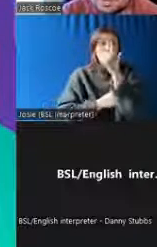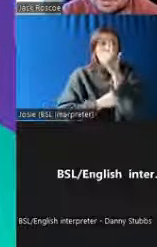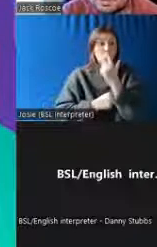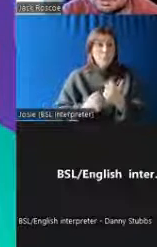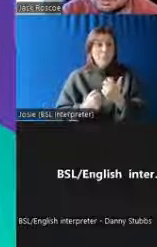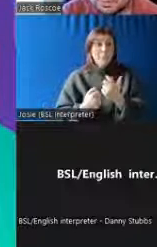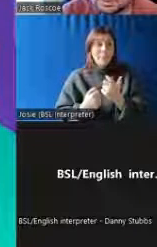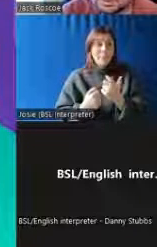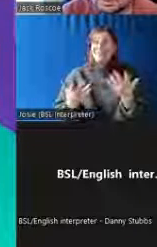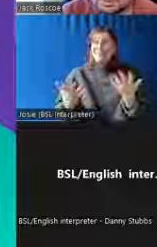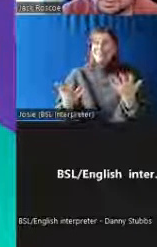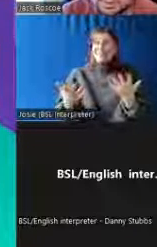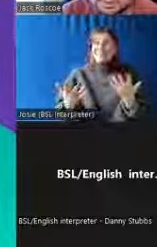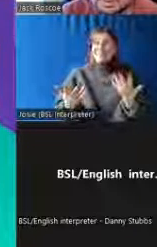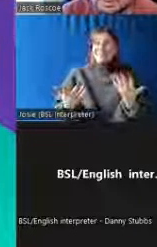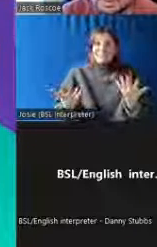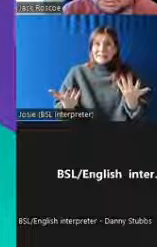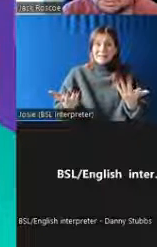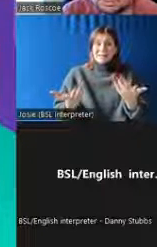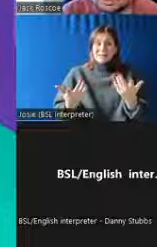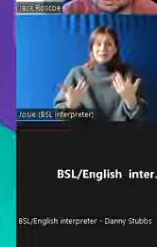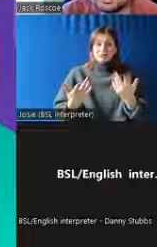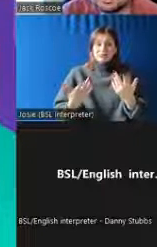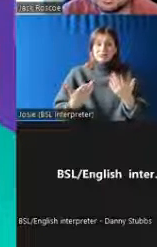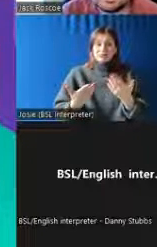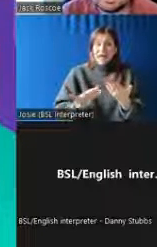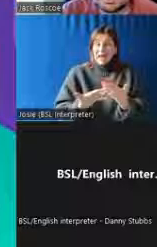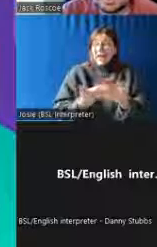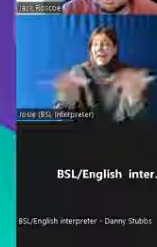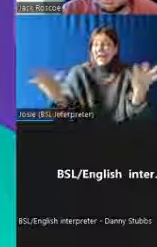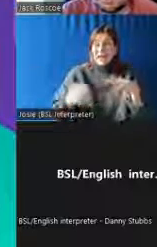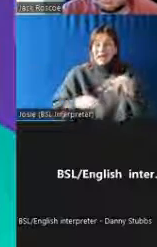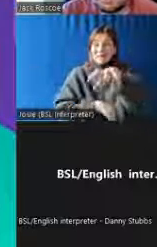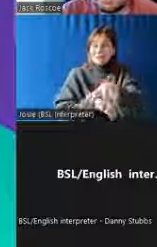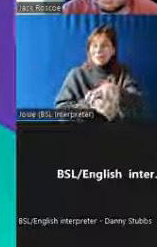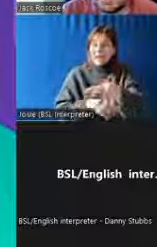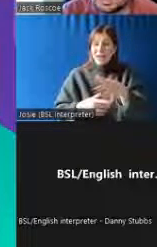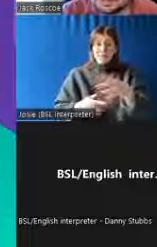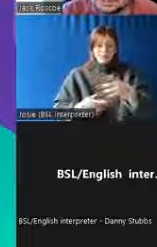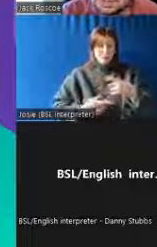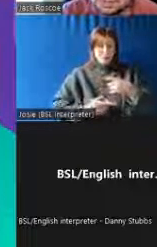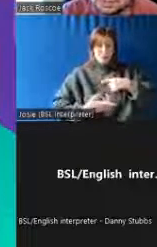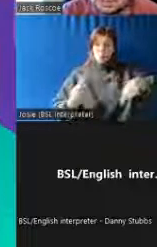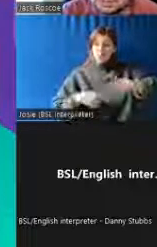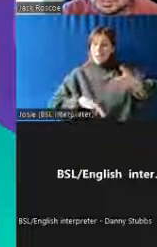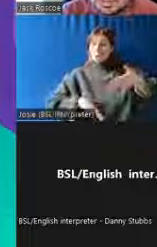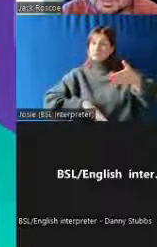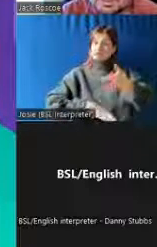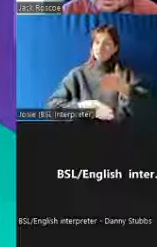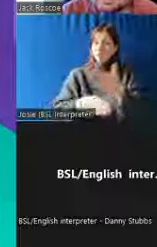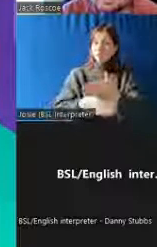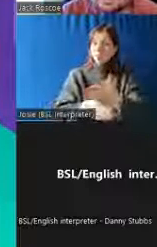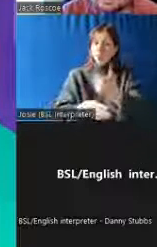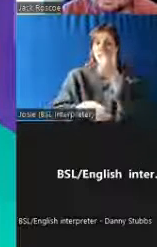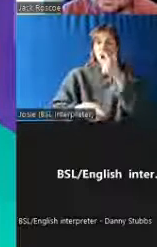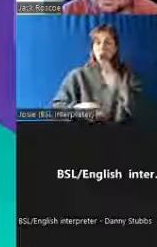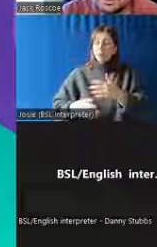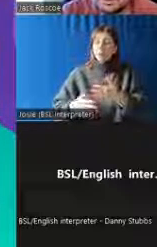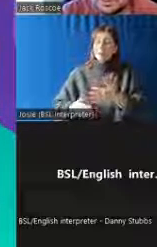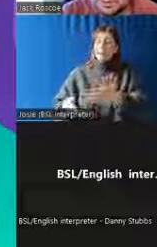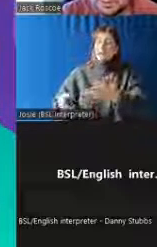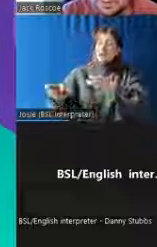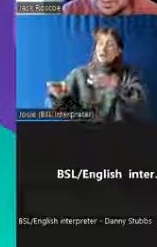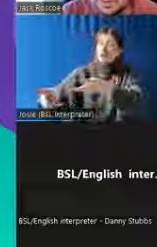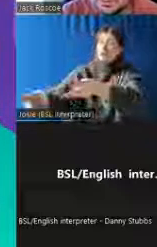settings where we as organizations put on work. So that might be high streets and shopping centers. It could